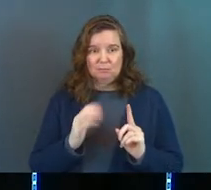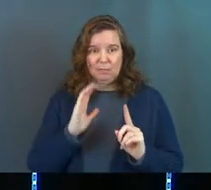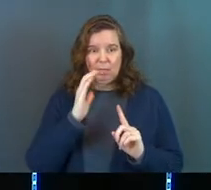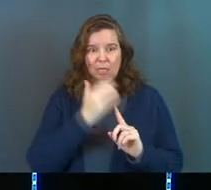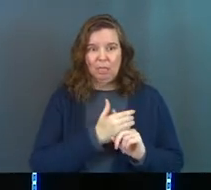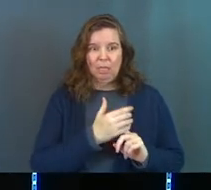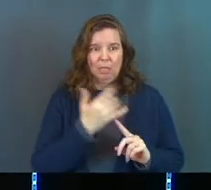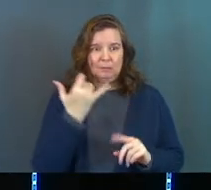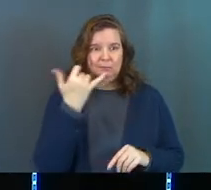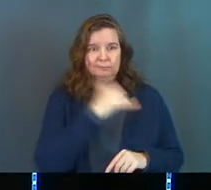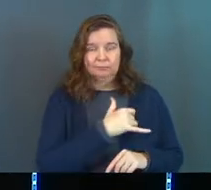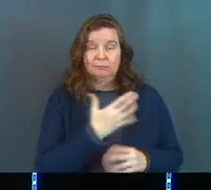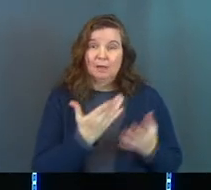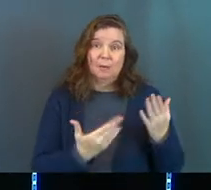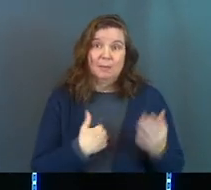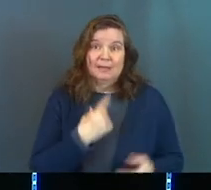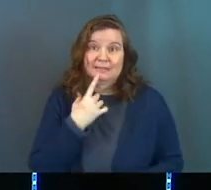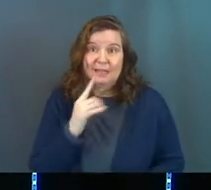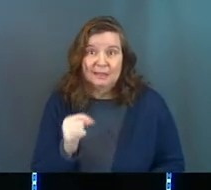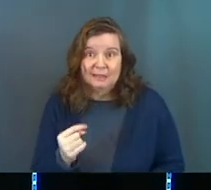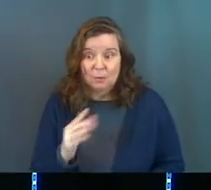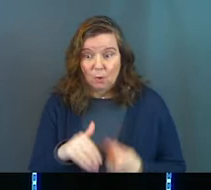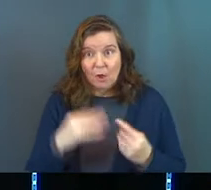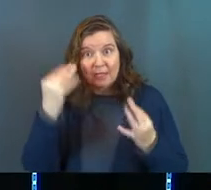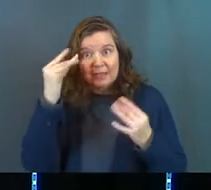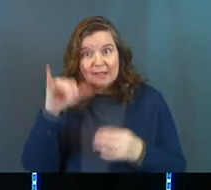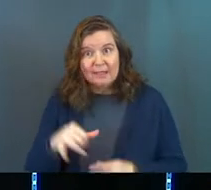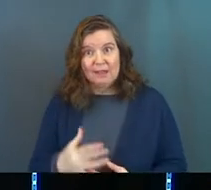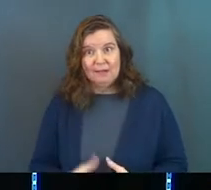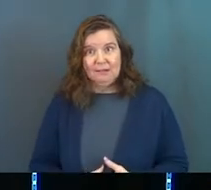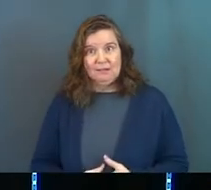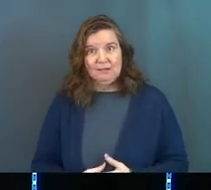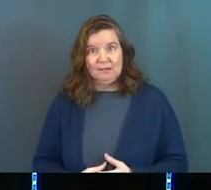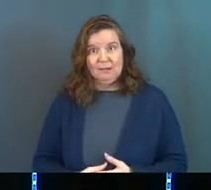was? We may as well say it. We're all thinking it.